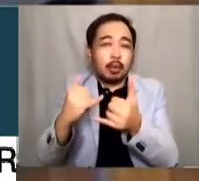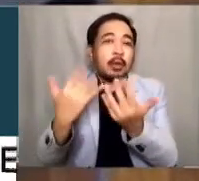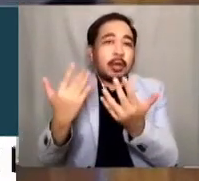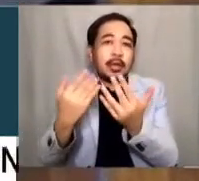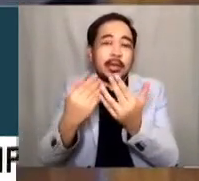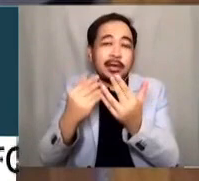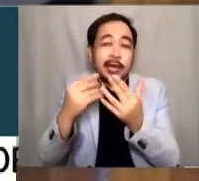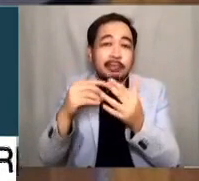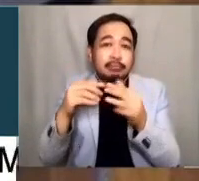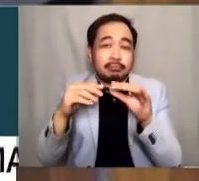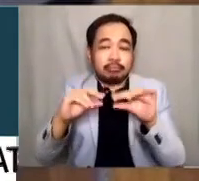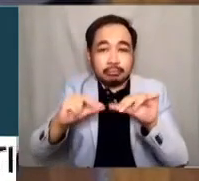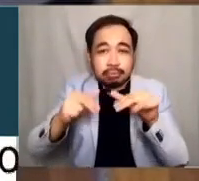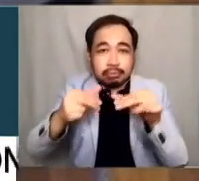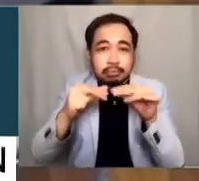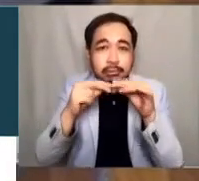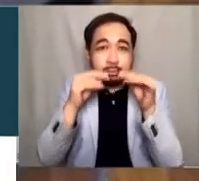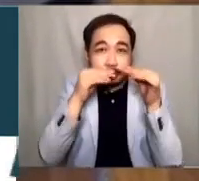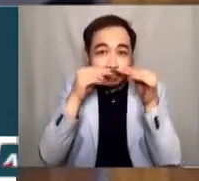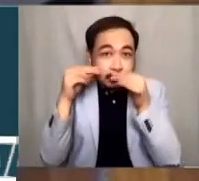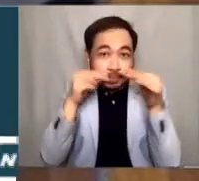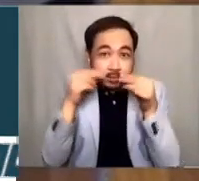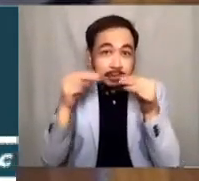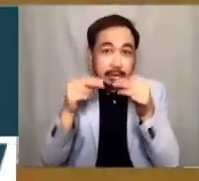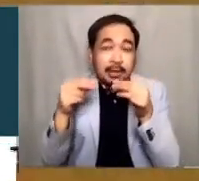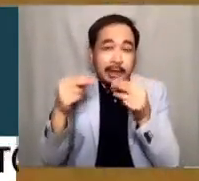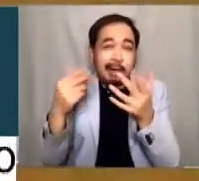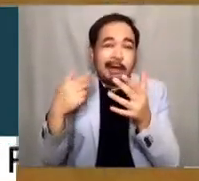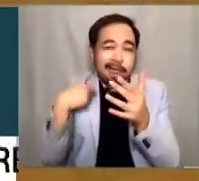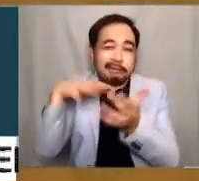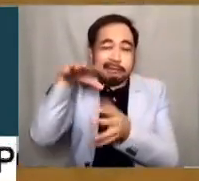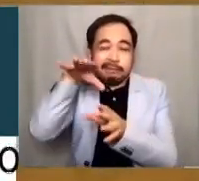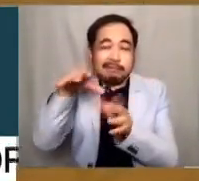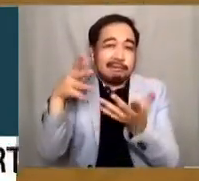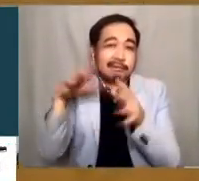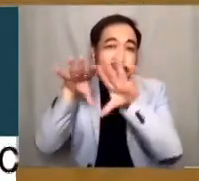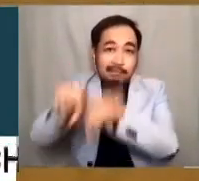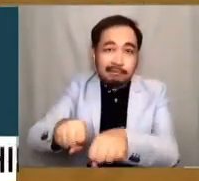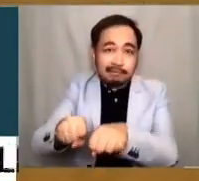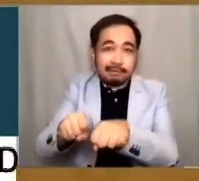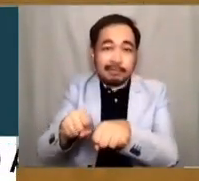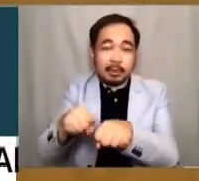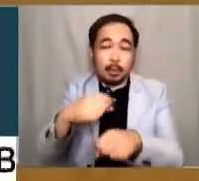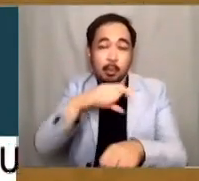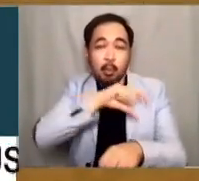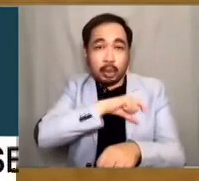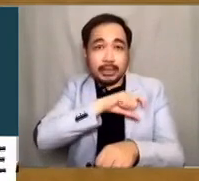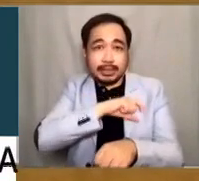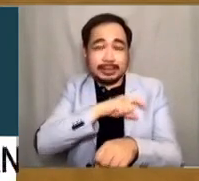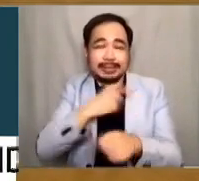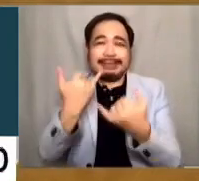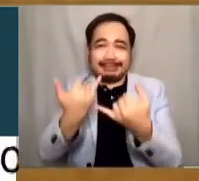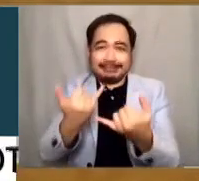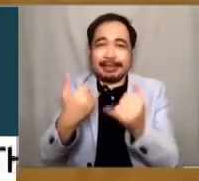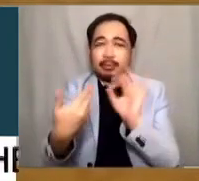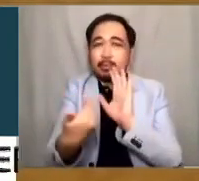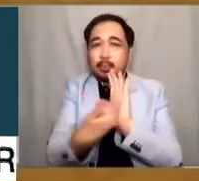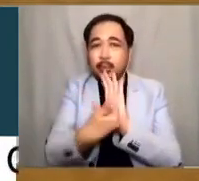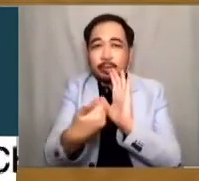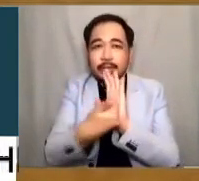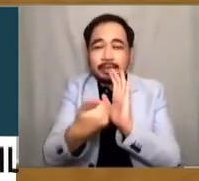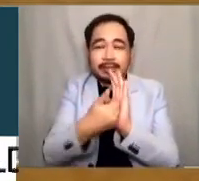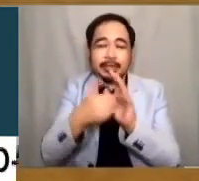of pesos seized during police operations speak volumes of the